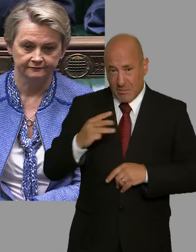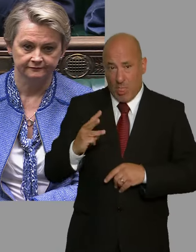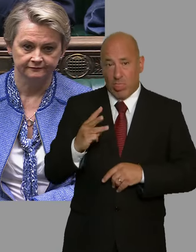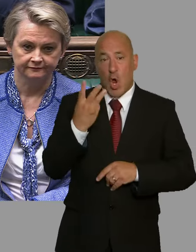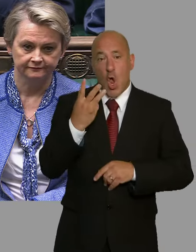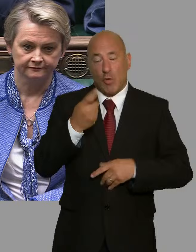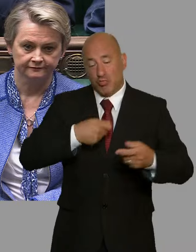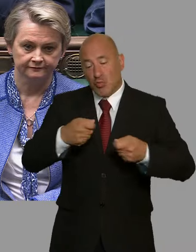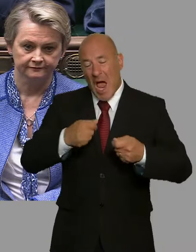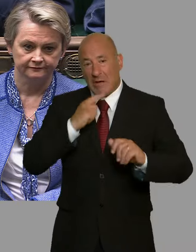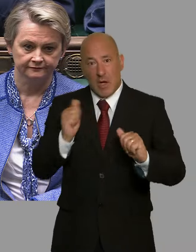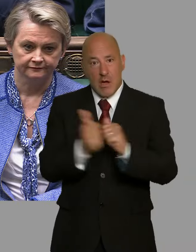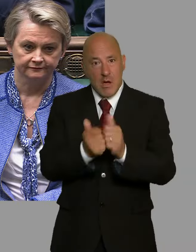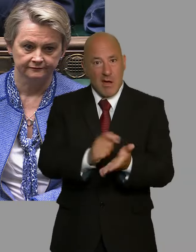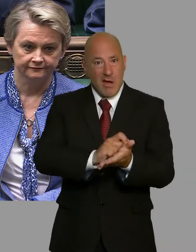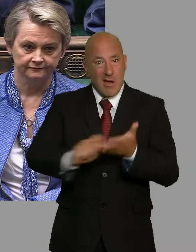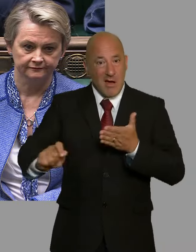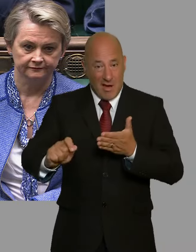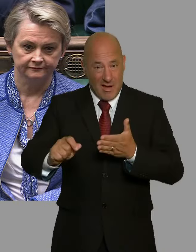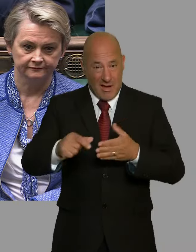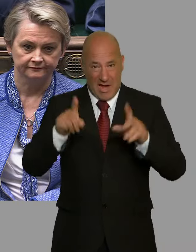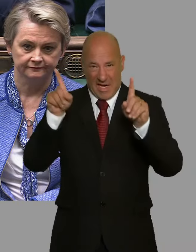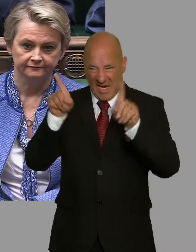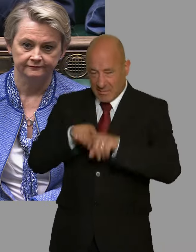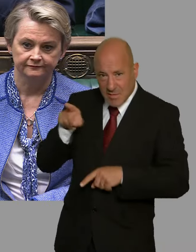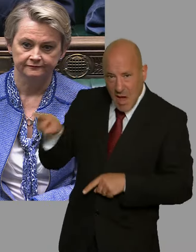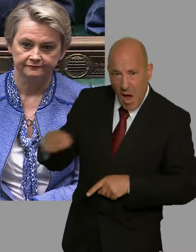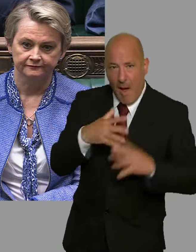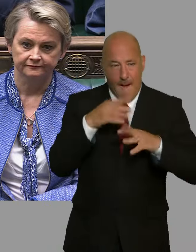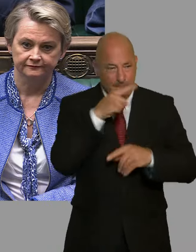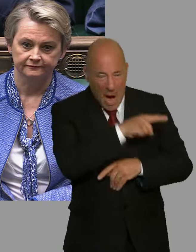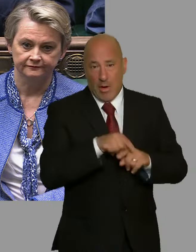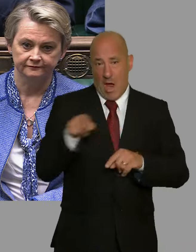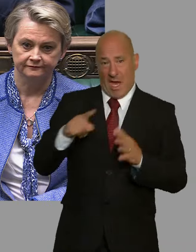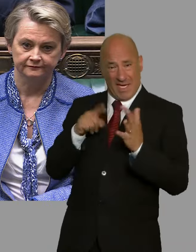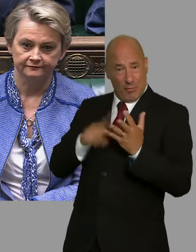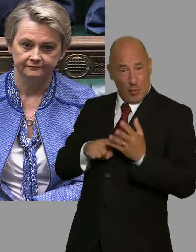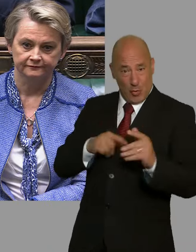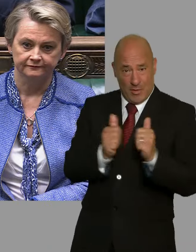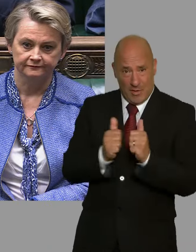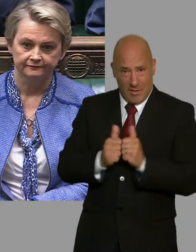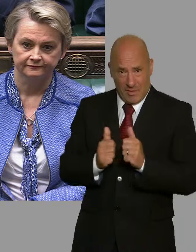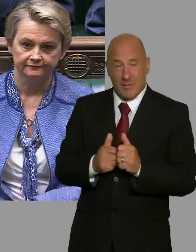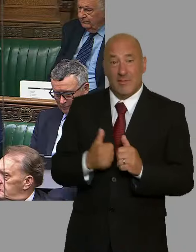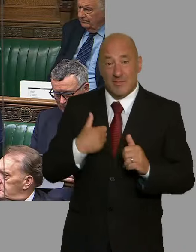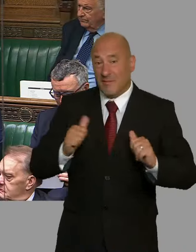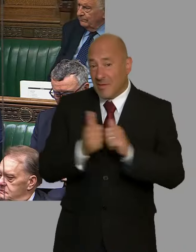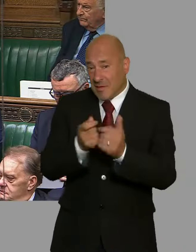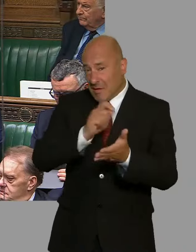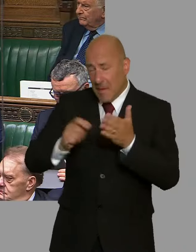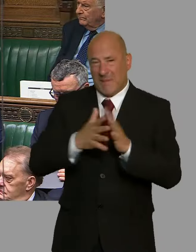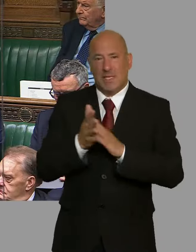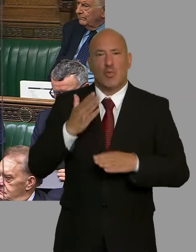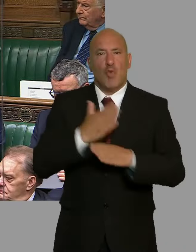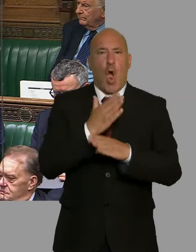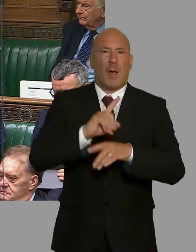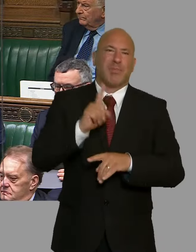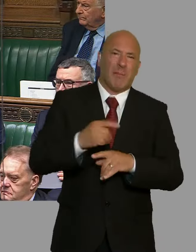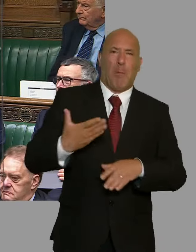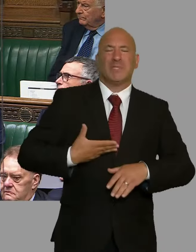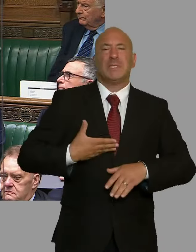others. In addition to my duties in this House, I shall have further such meetings later today. Lewis Cocking. Thank you, Mr.